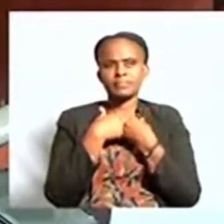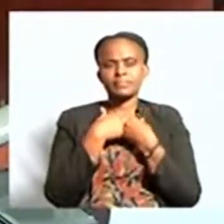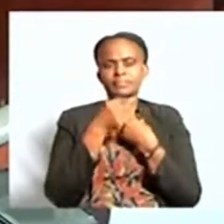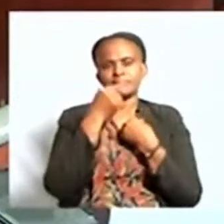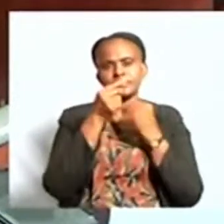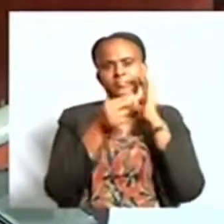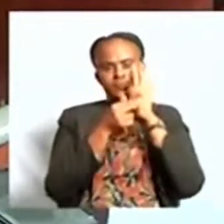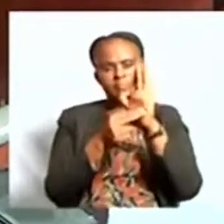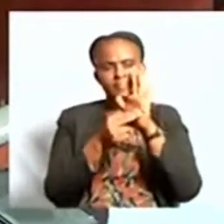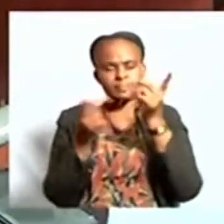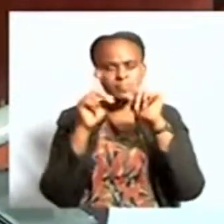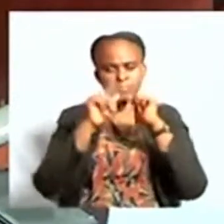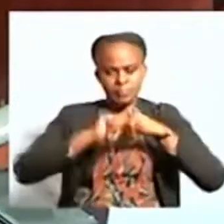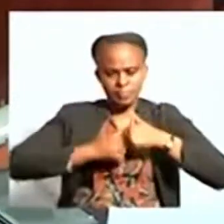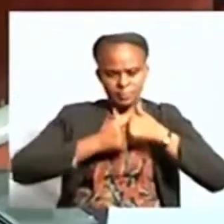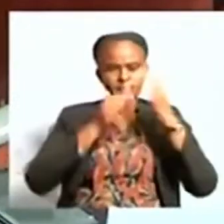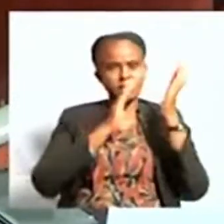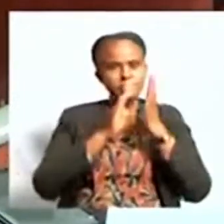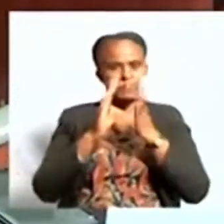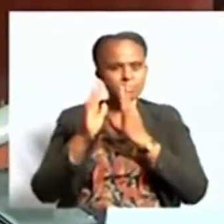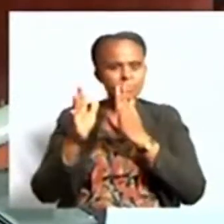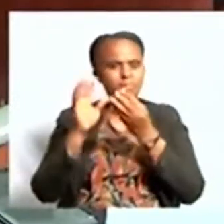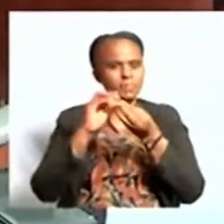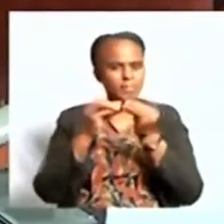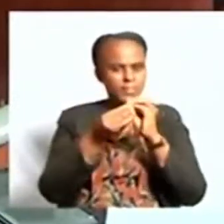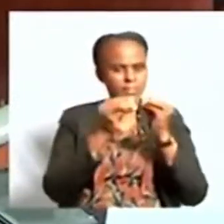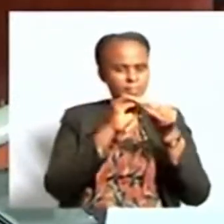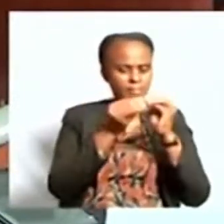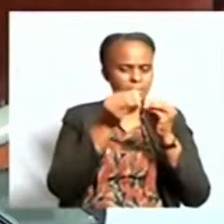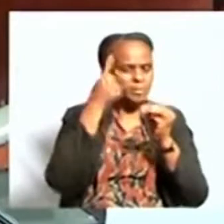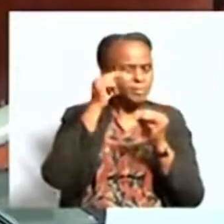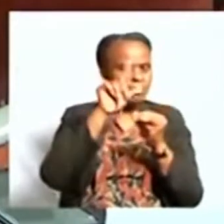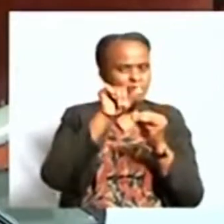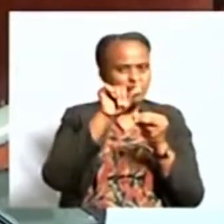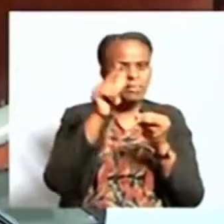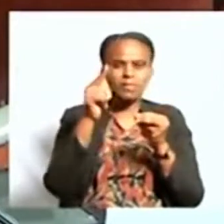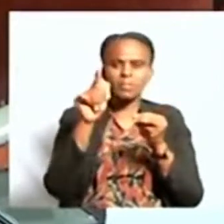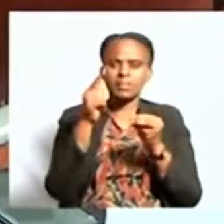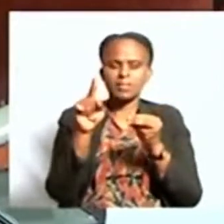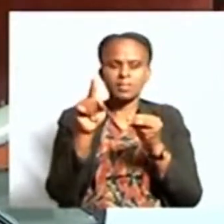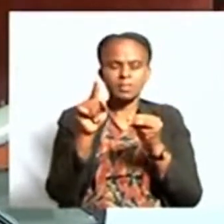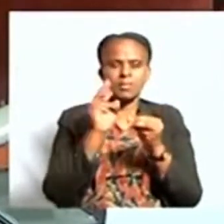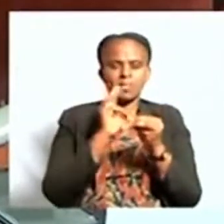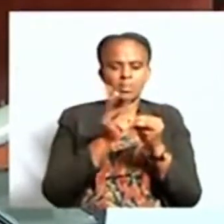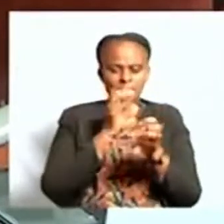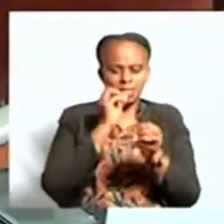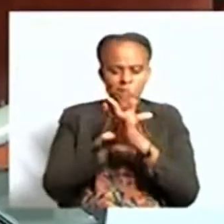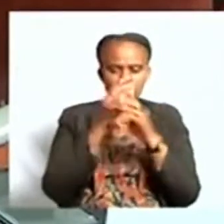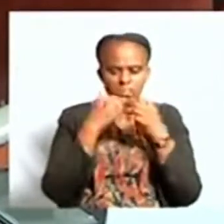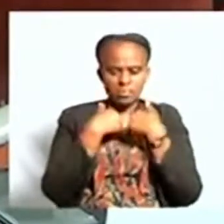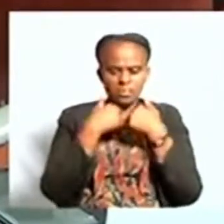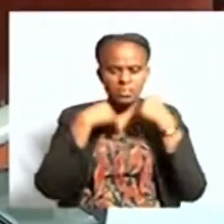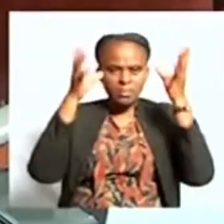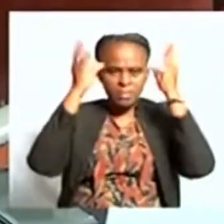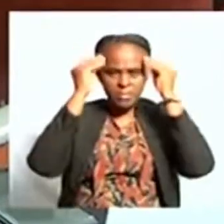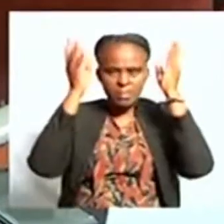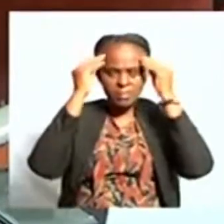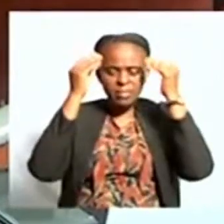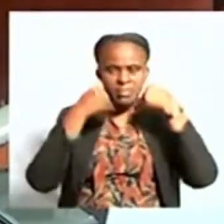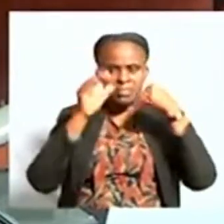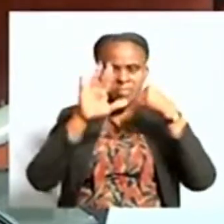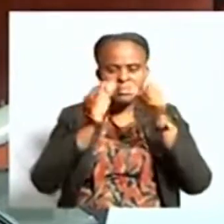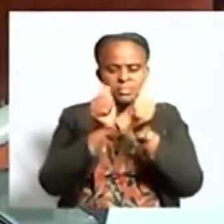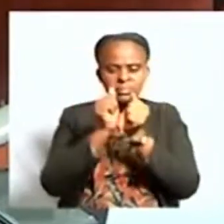that when we were preparing estimates for 2021, we already had an experience of COVID.